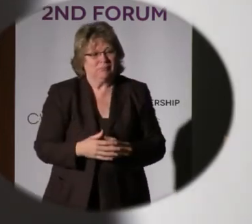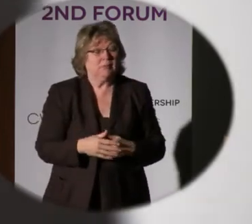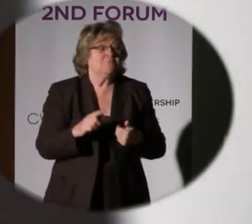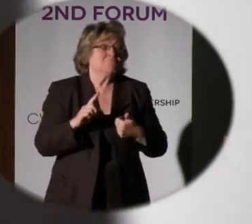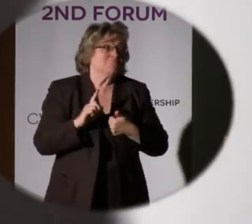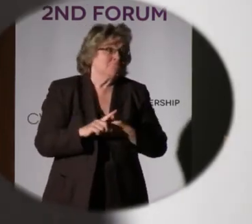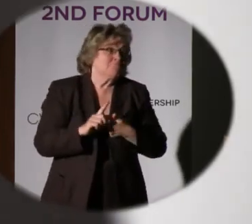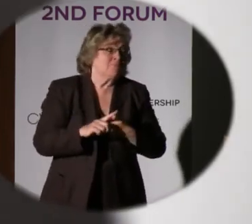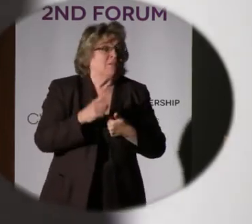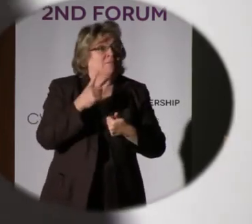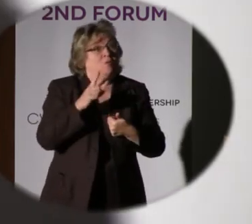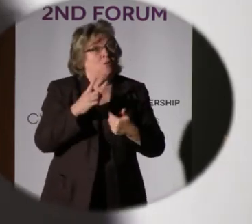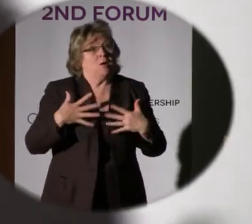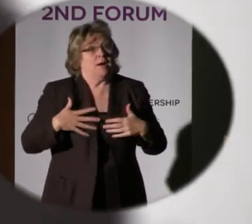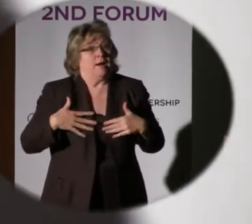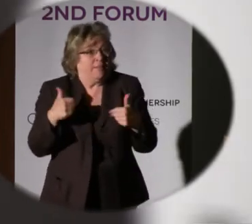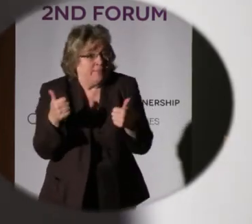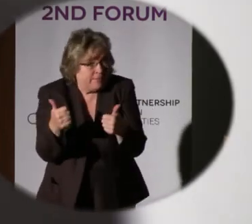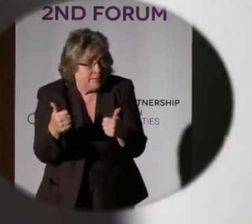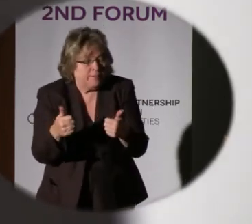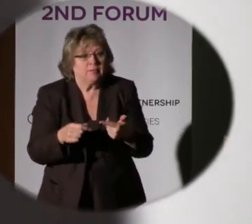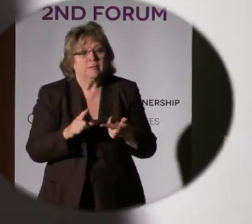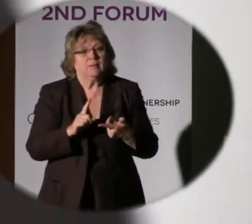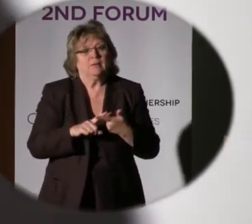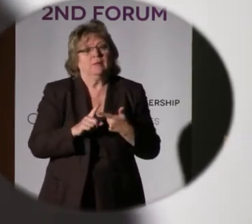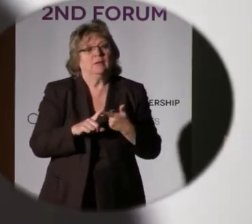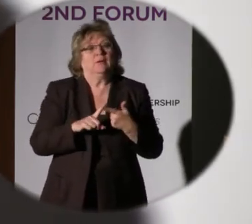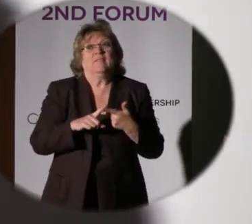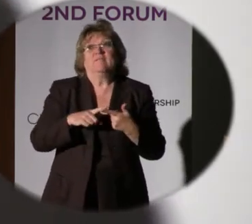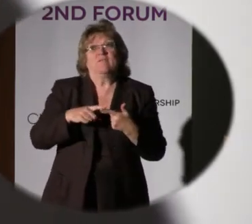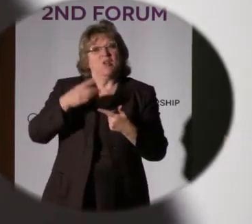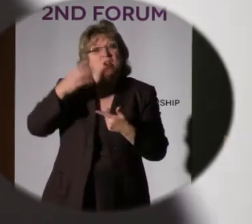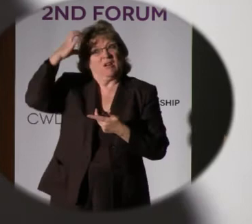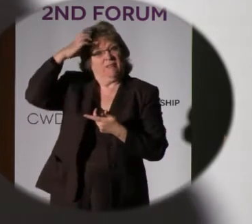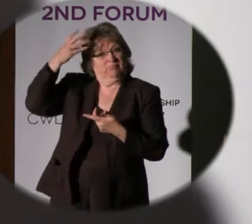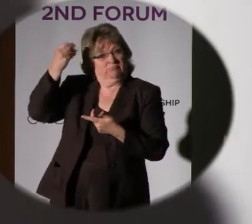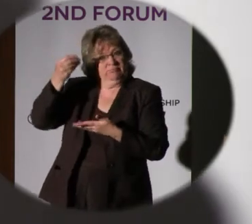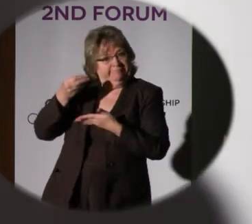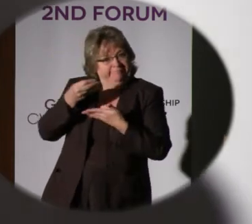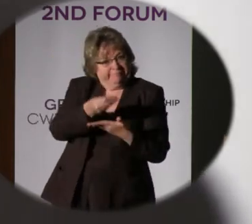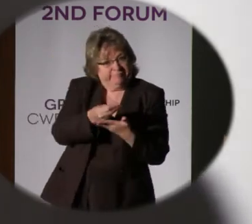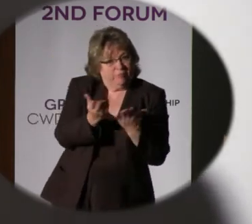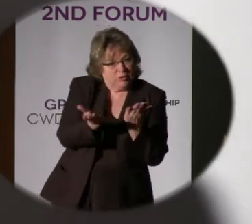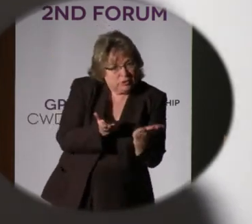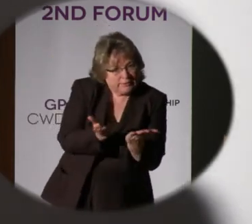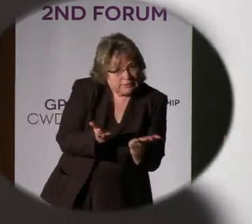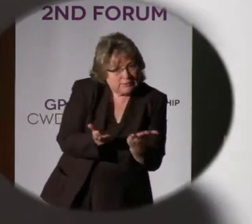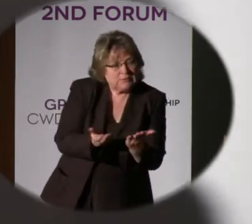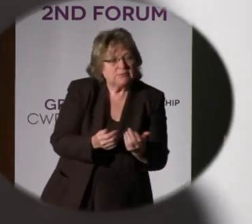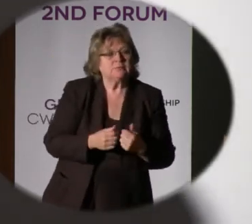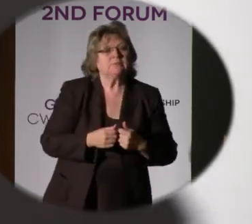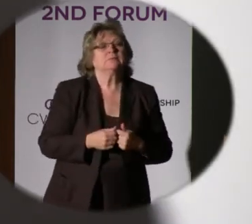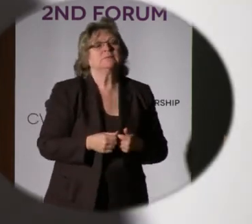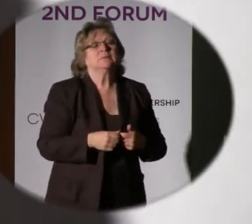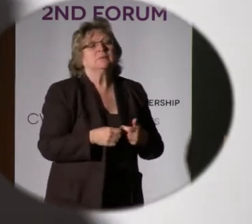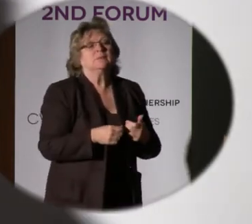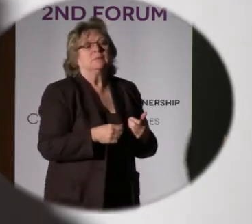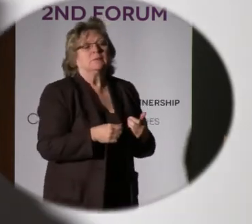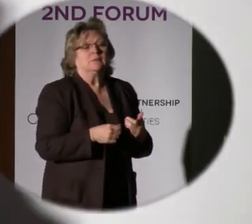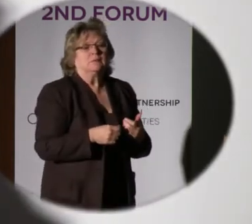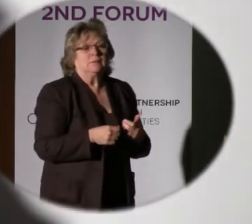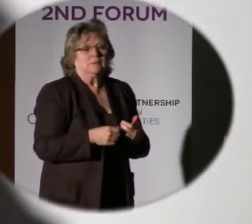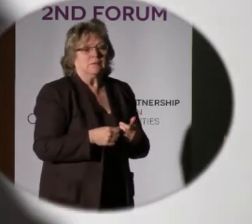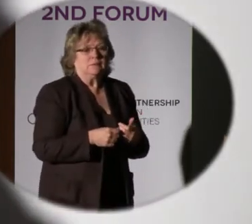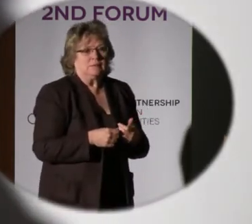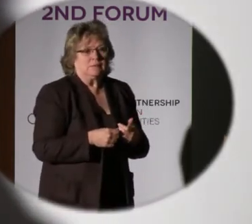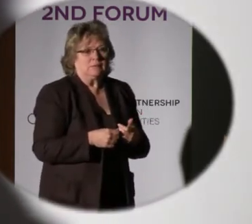disability. The key issue of the law and policy, on most policy and